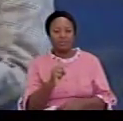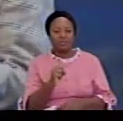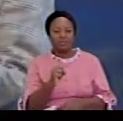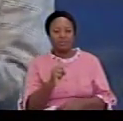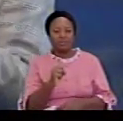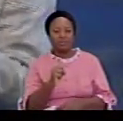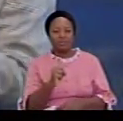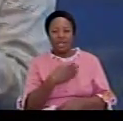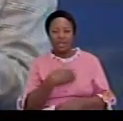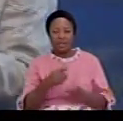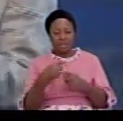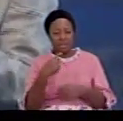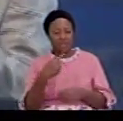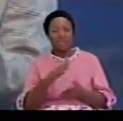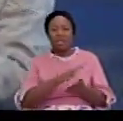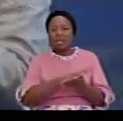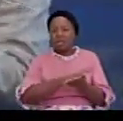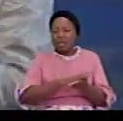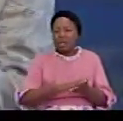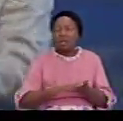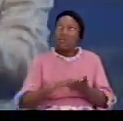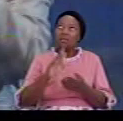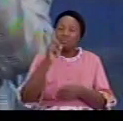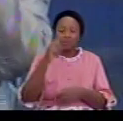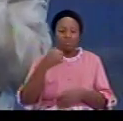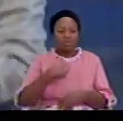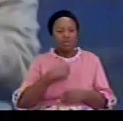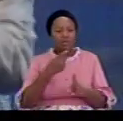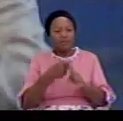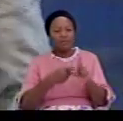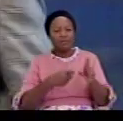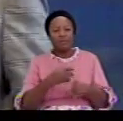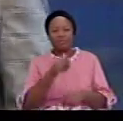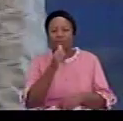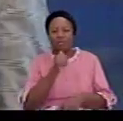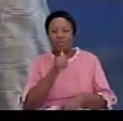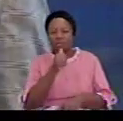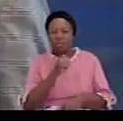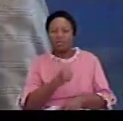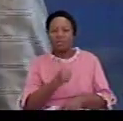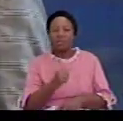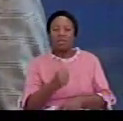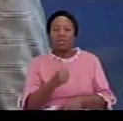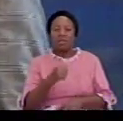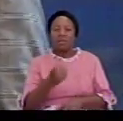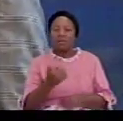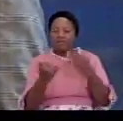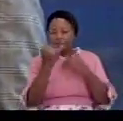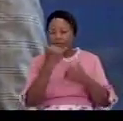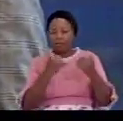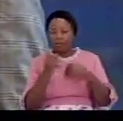And it says, cleanse thou me from secret faults.